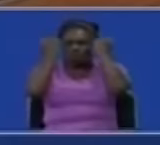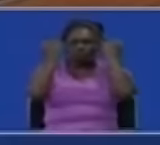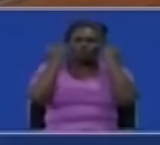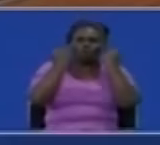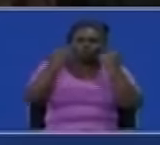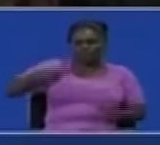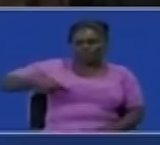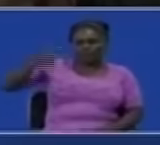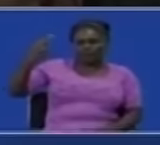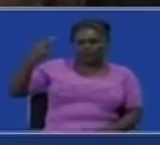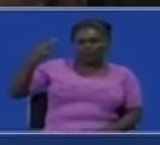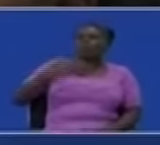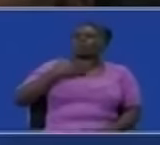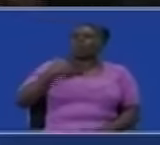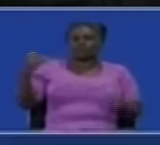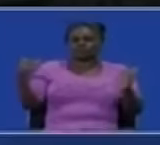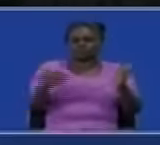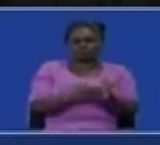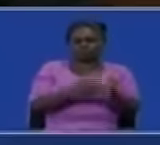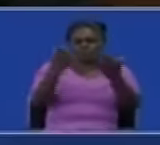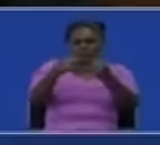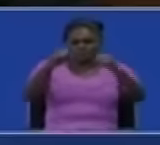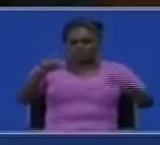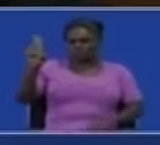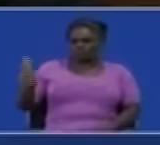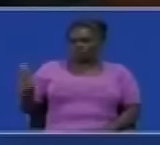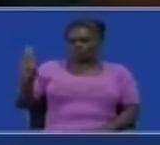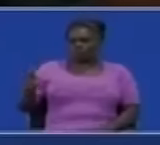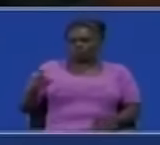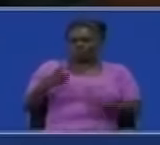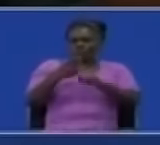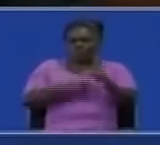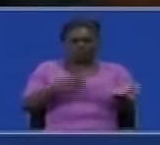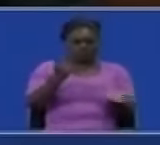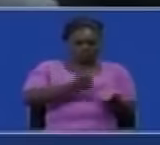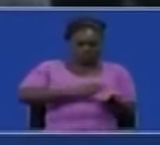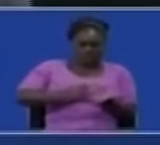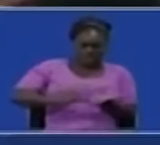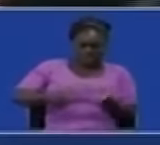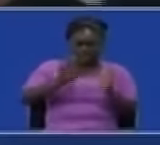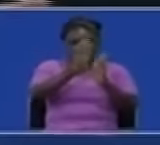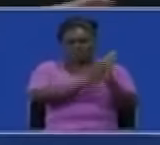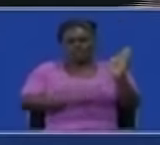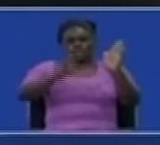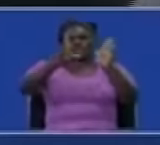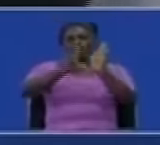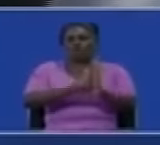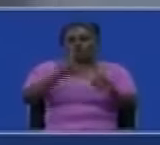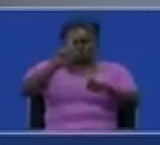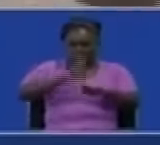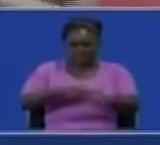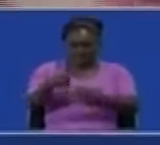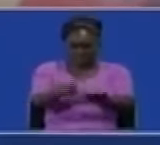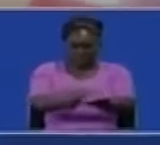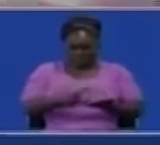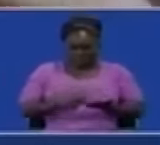the High Court seeking to block President Kenyatta from signing the bill into law. This as debate